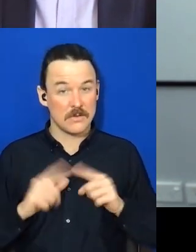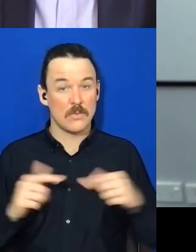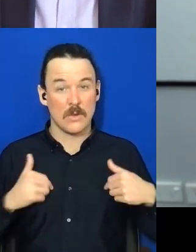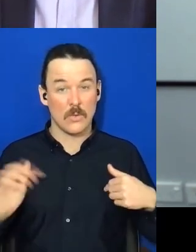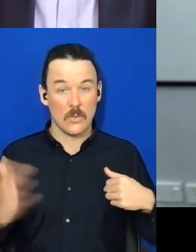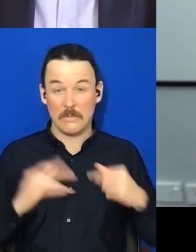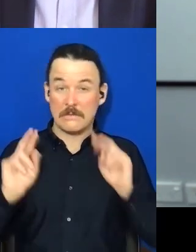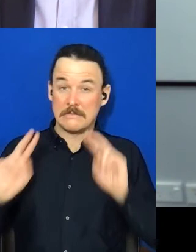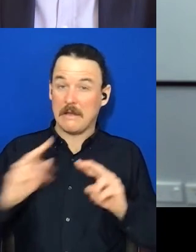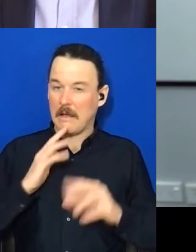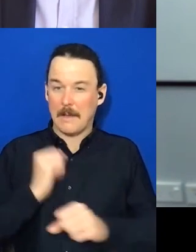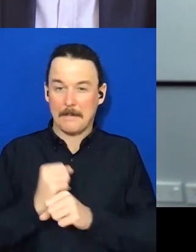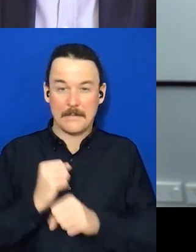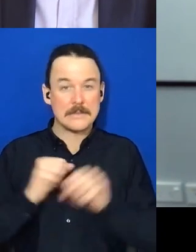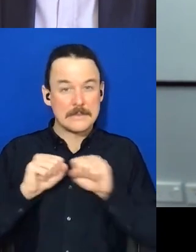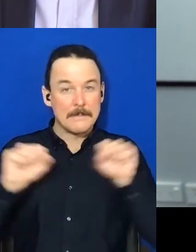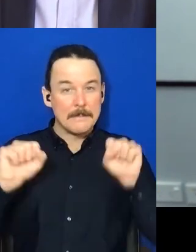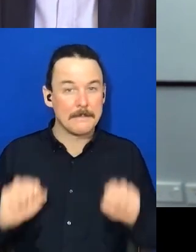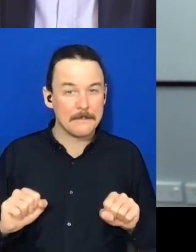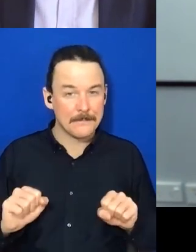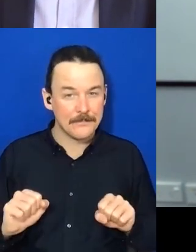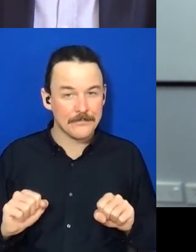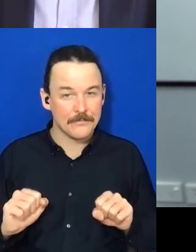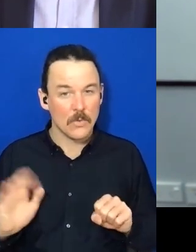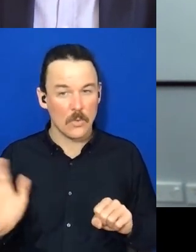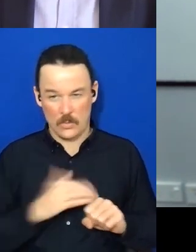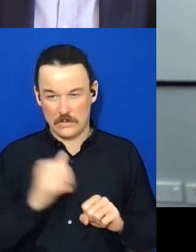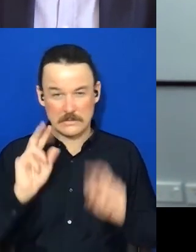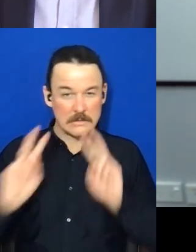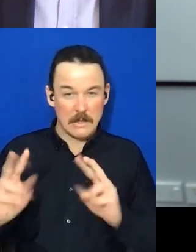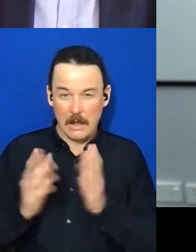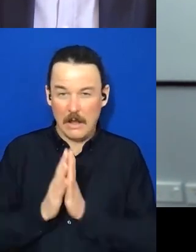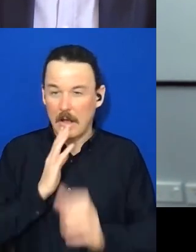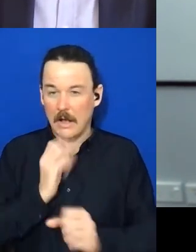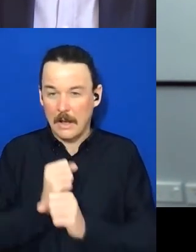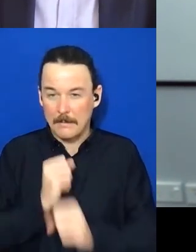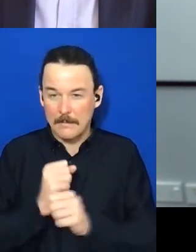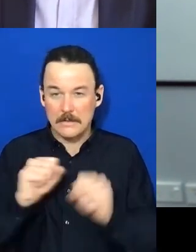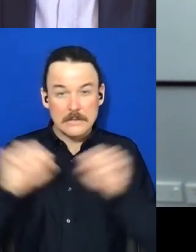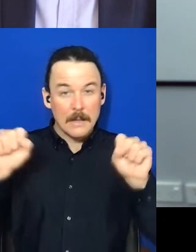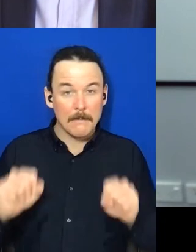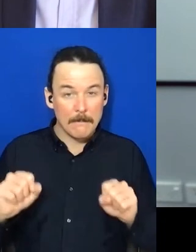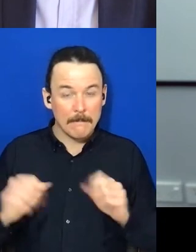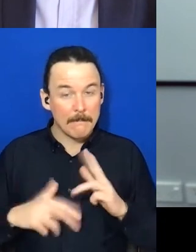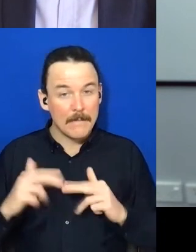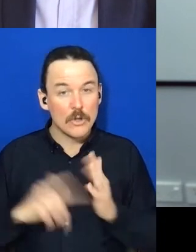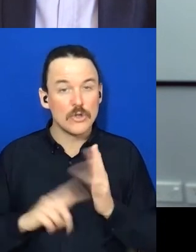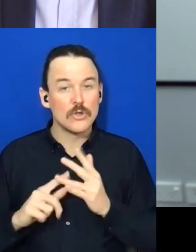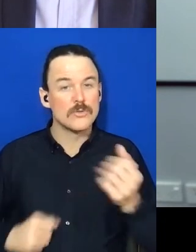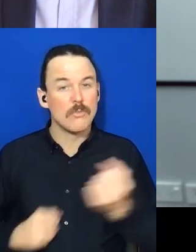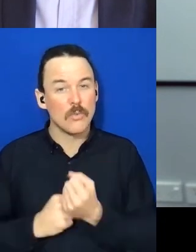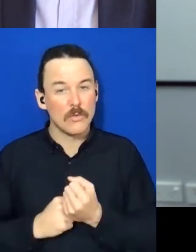play, and how those government systems are built to support the citizenship.